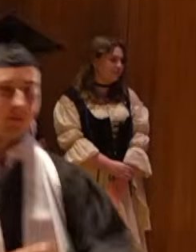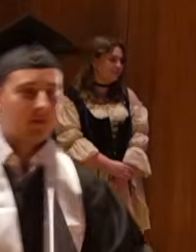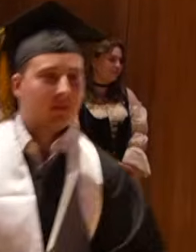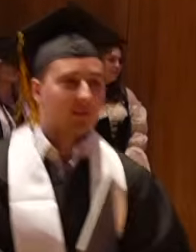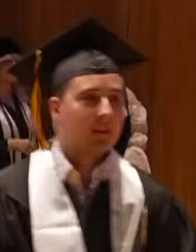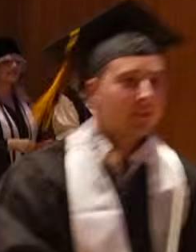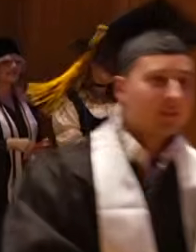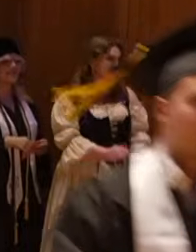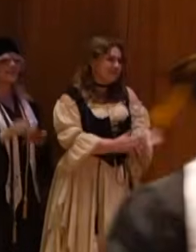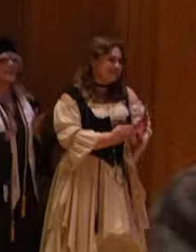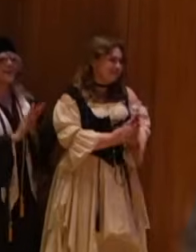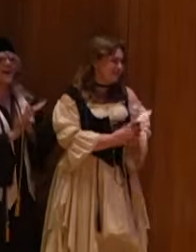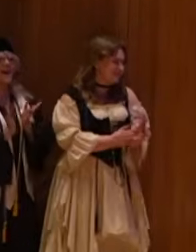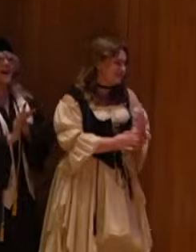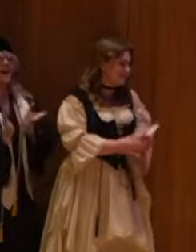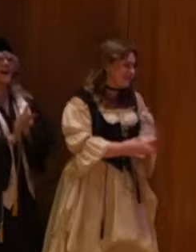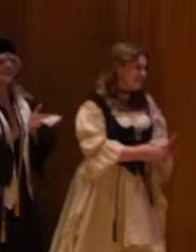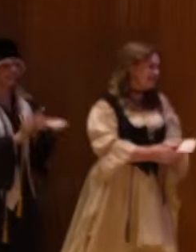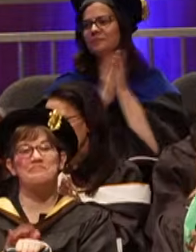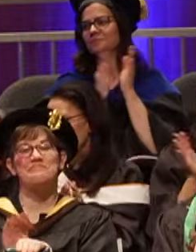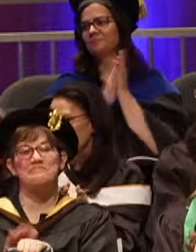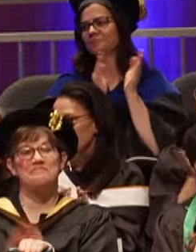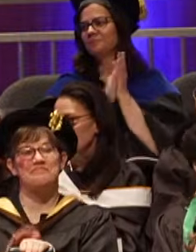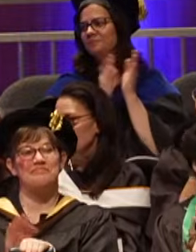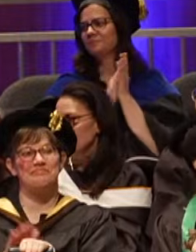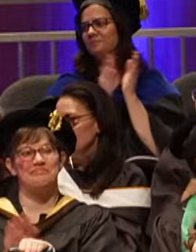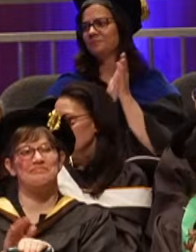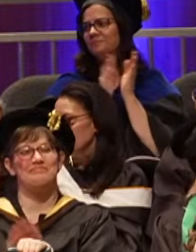Kira Saunders.